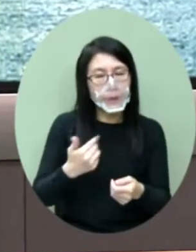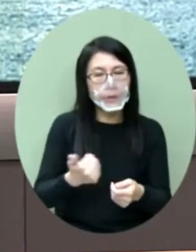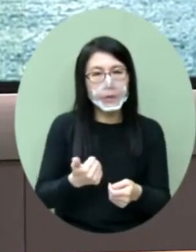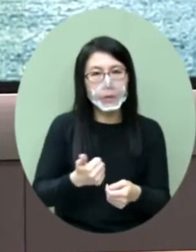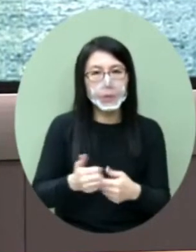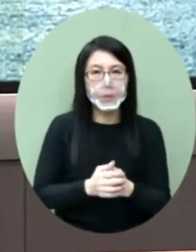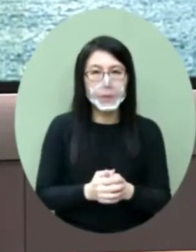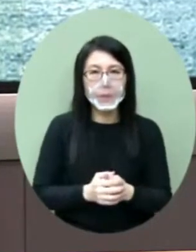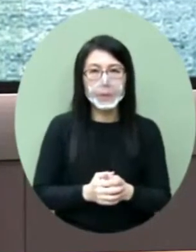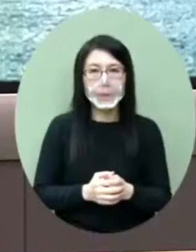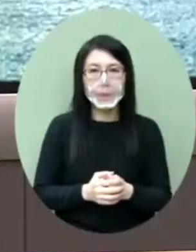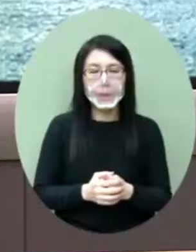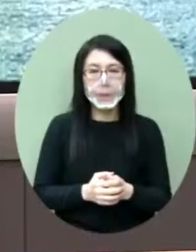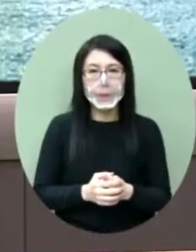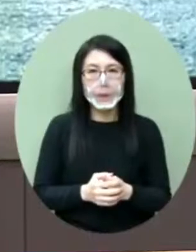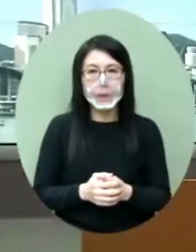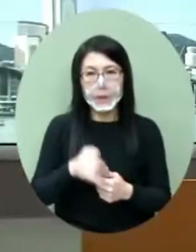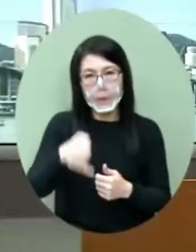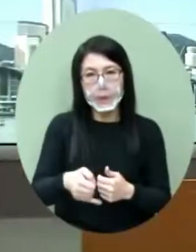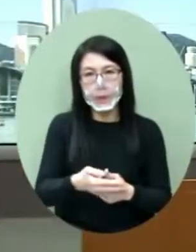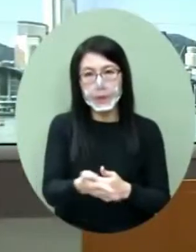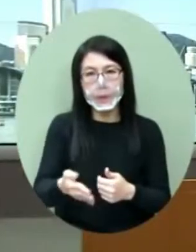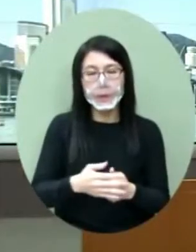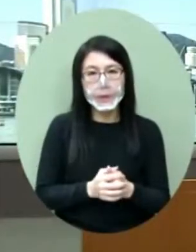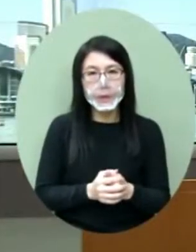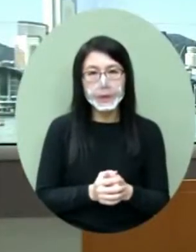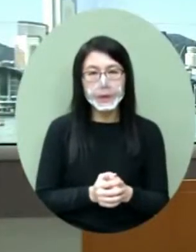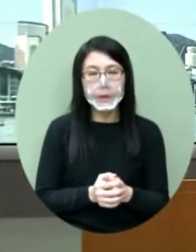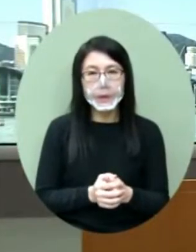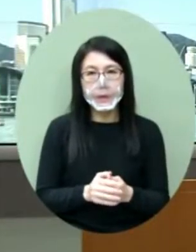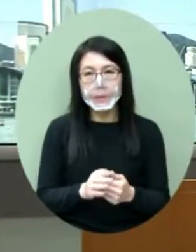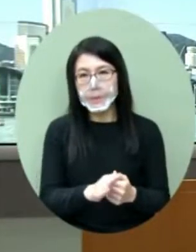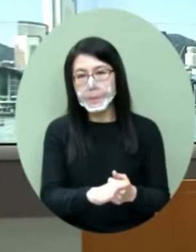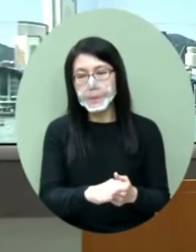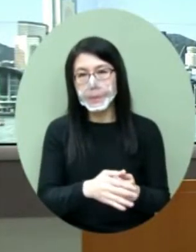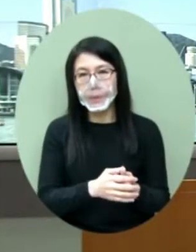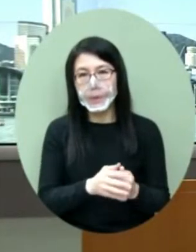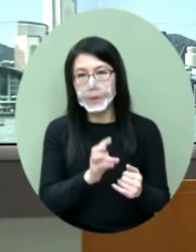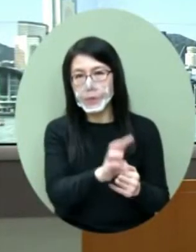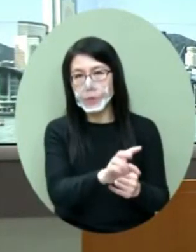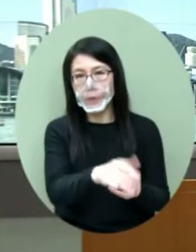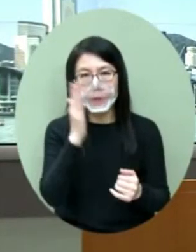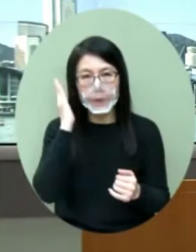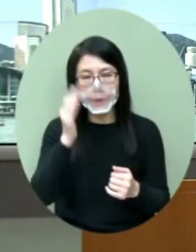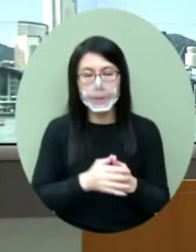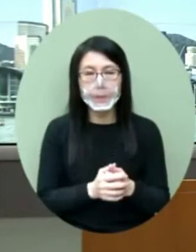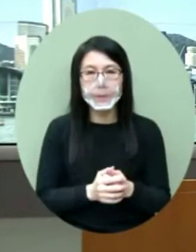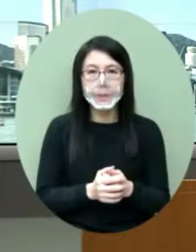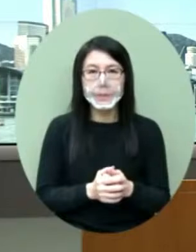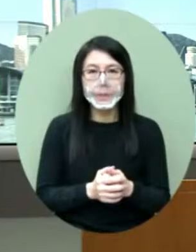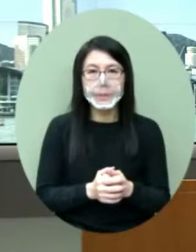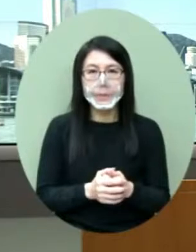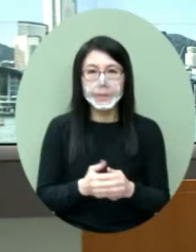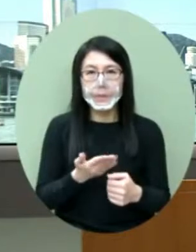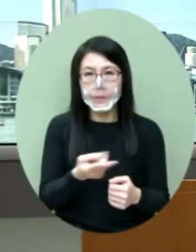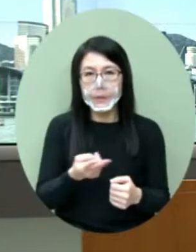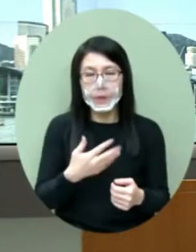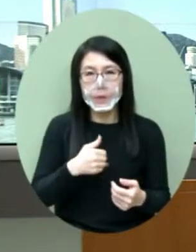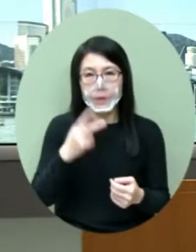hope that there will be a smoother cooperation down the road. Next, the gentleman in the last